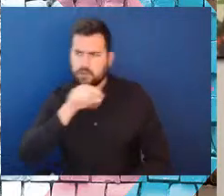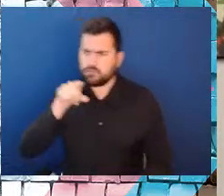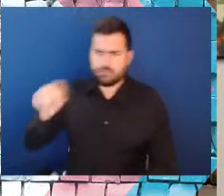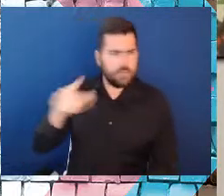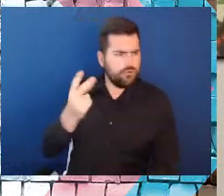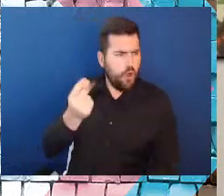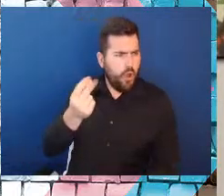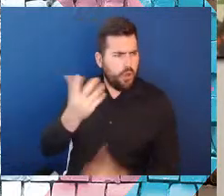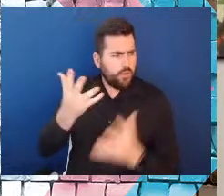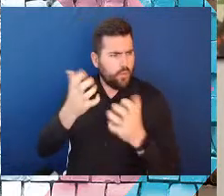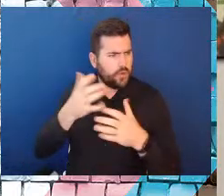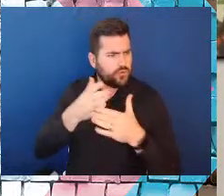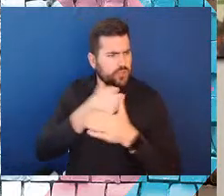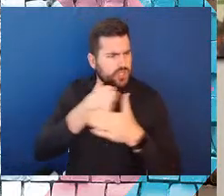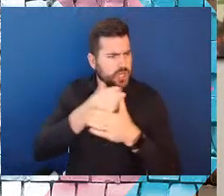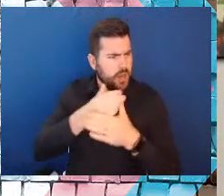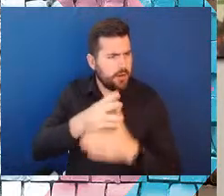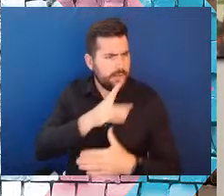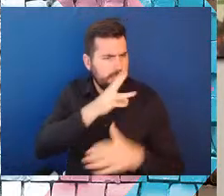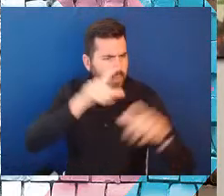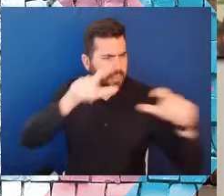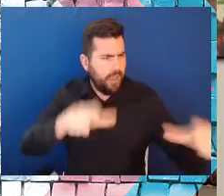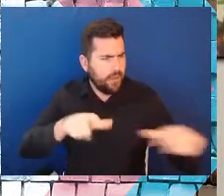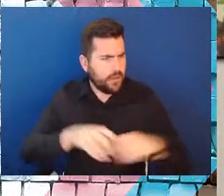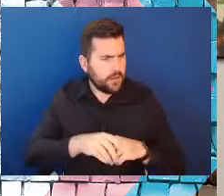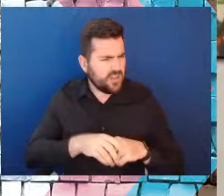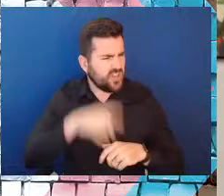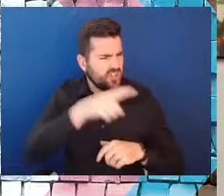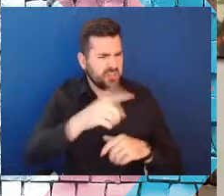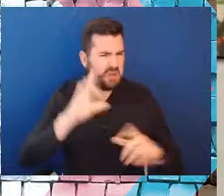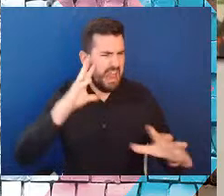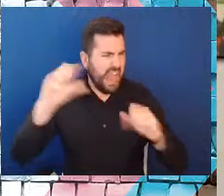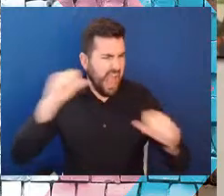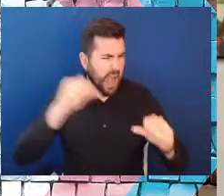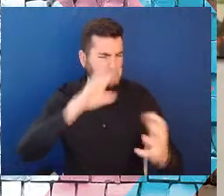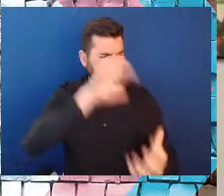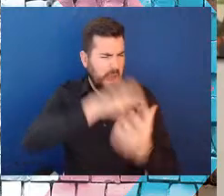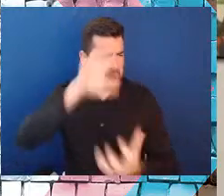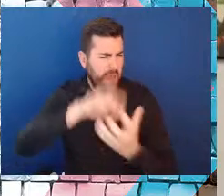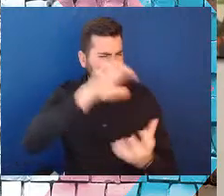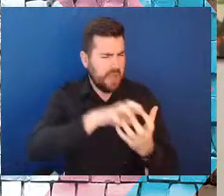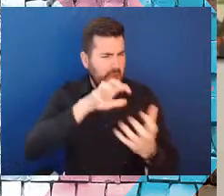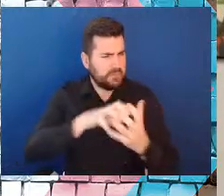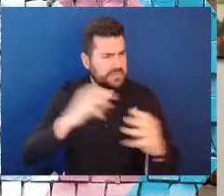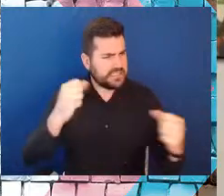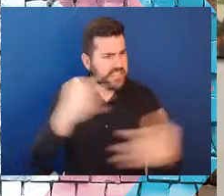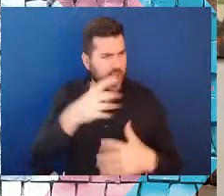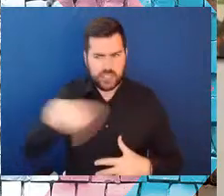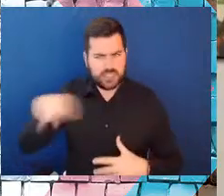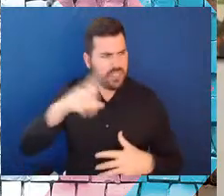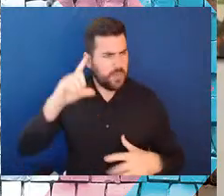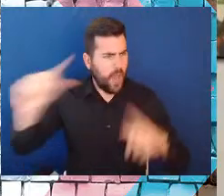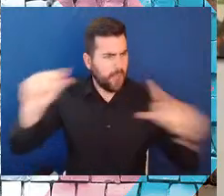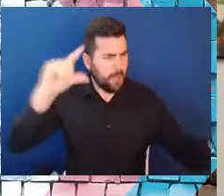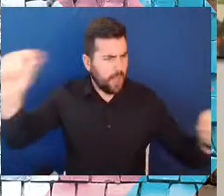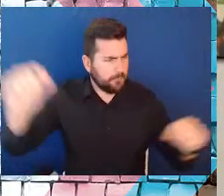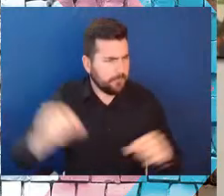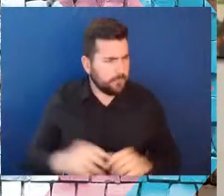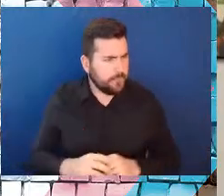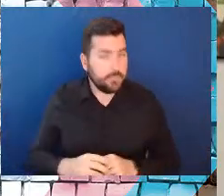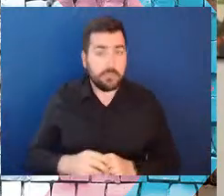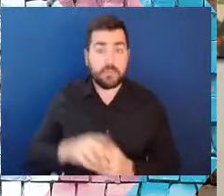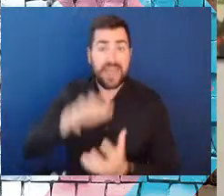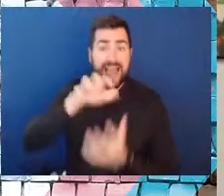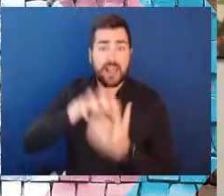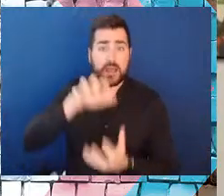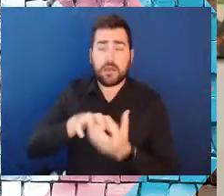lake. Can you please share the lake and stop chomping so loudly around and chasing them all off? And the alligator said, okay, sure, Fringezilla.